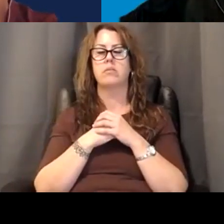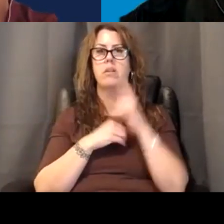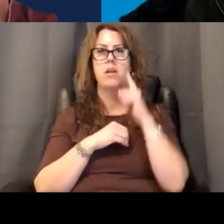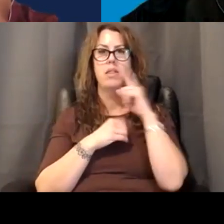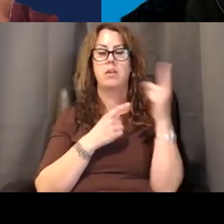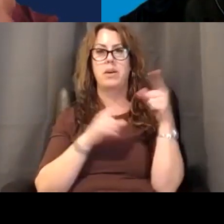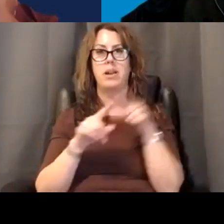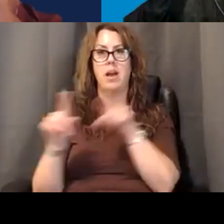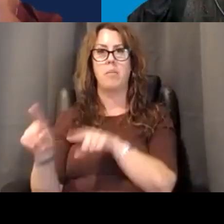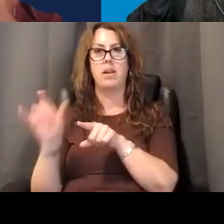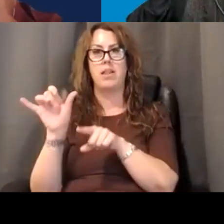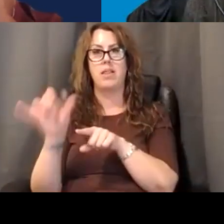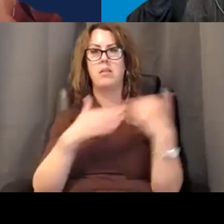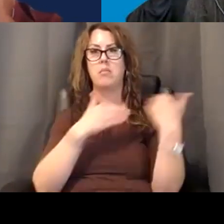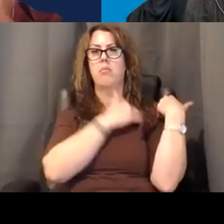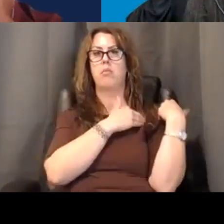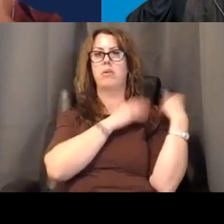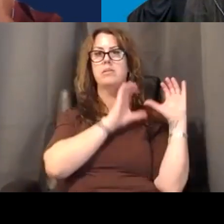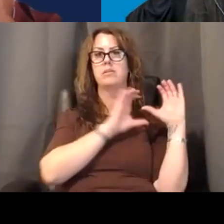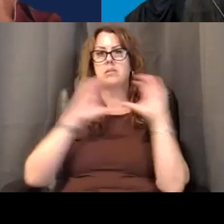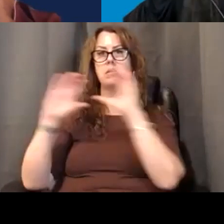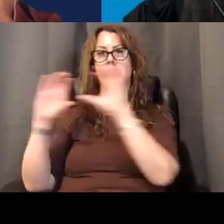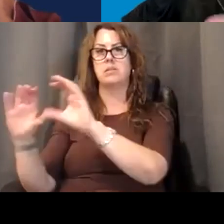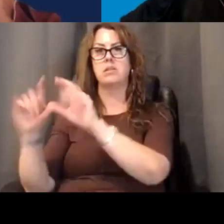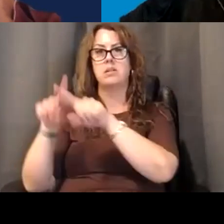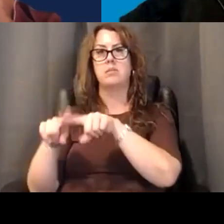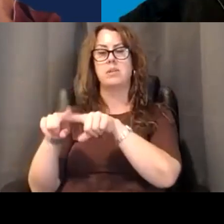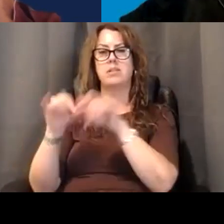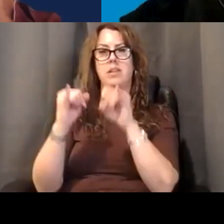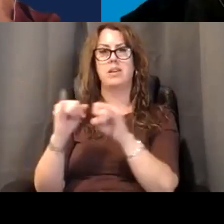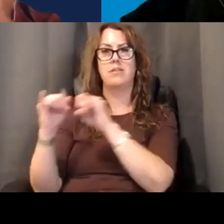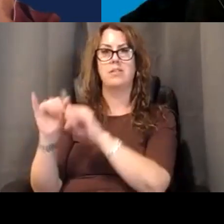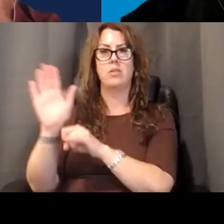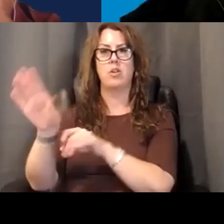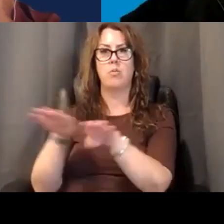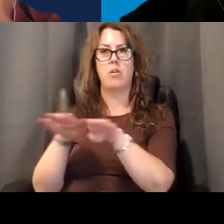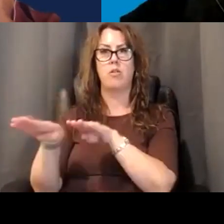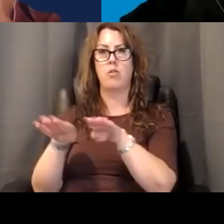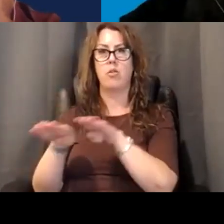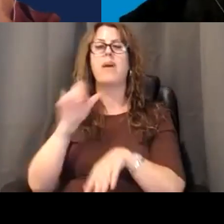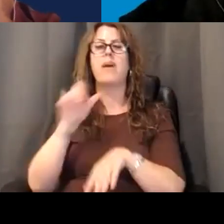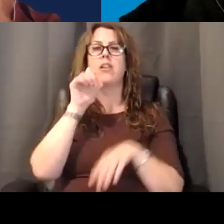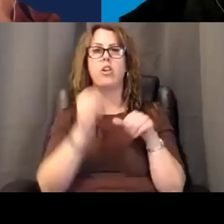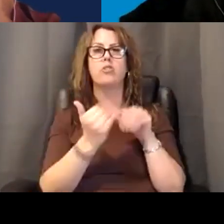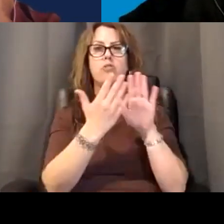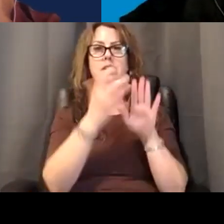is that the burden is placed on the individual's behavior versus really addressing it from a systemic level.